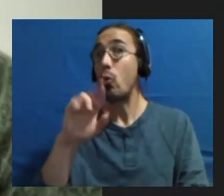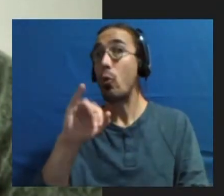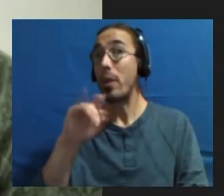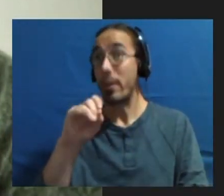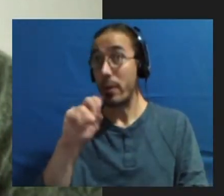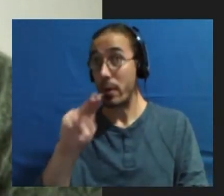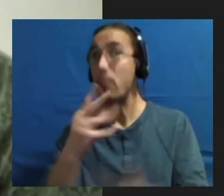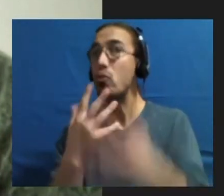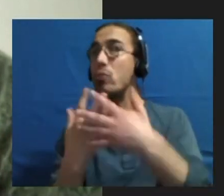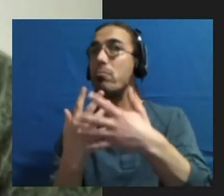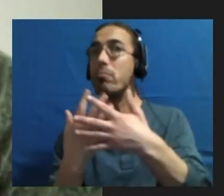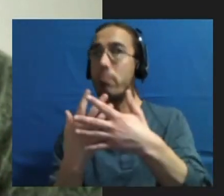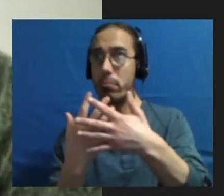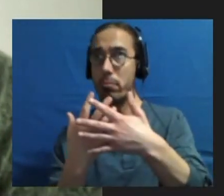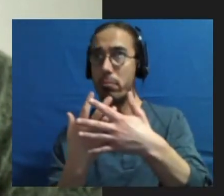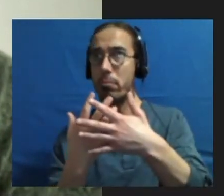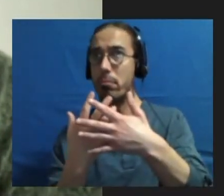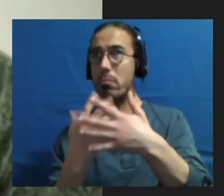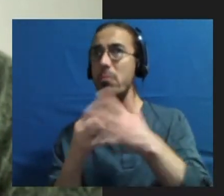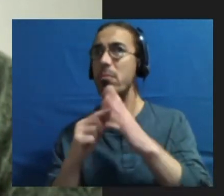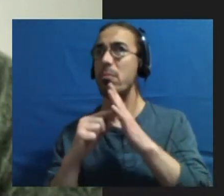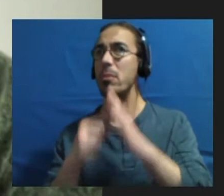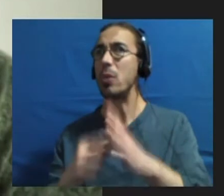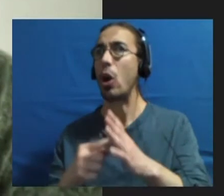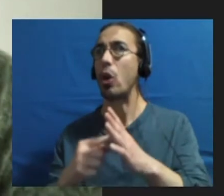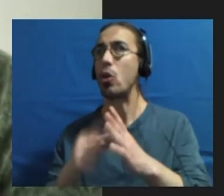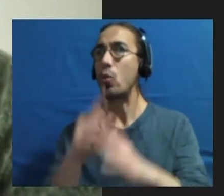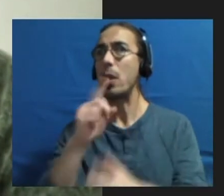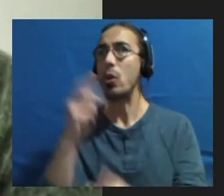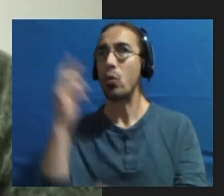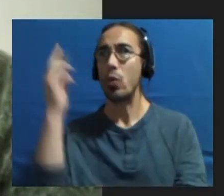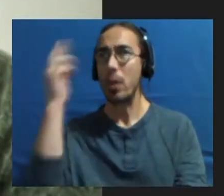Um, that's when I started really realizing